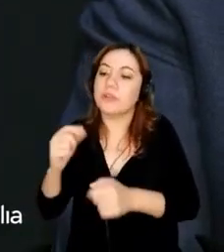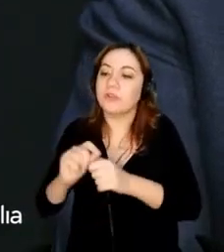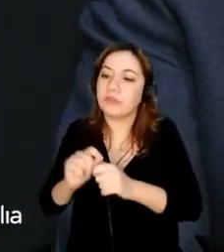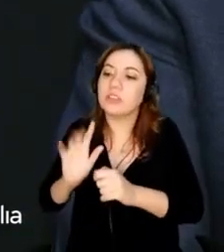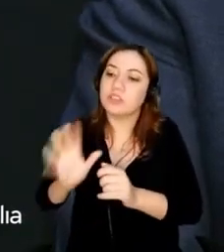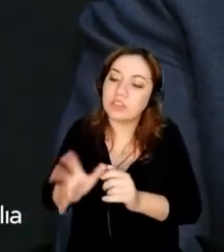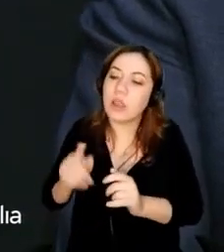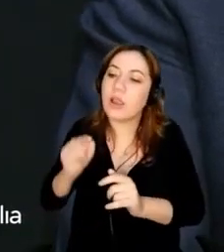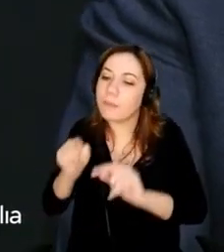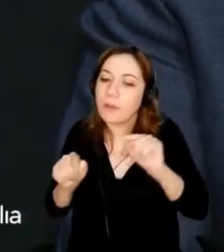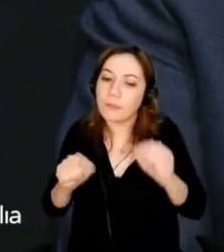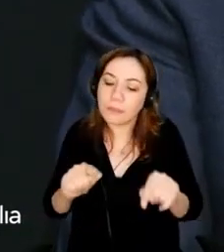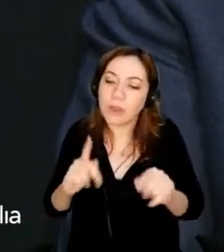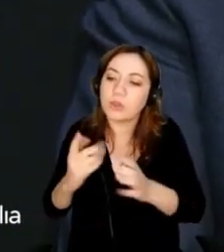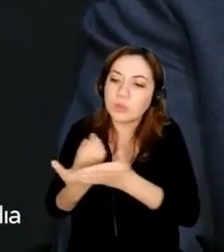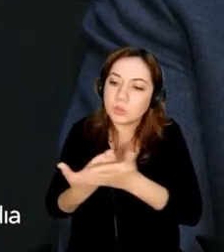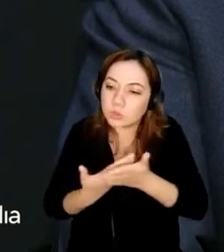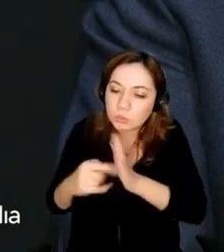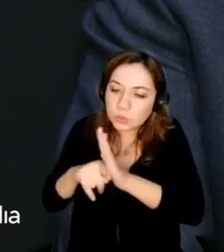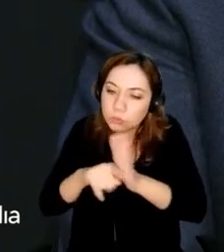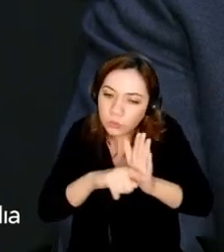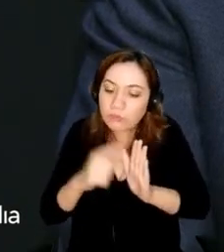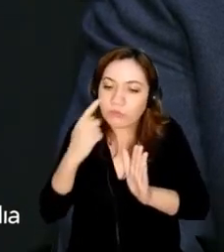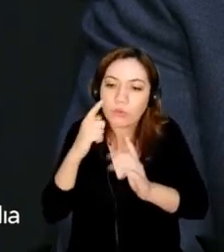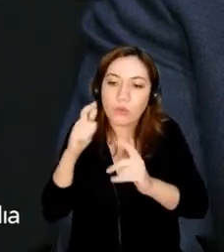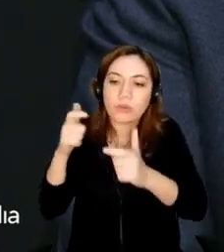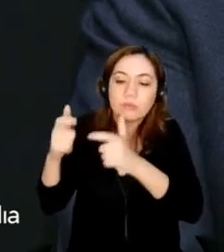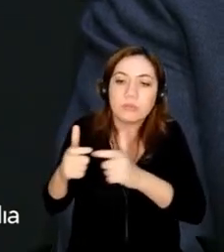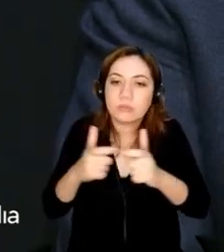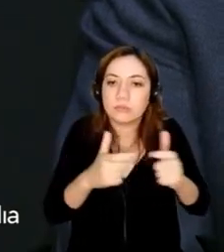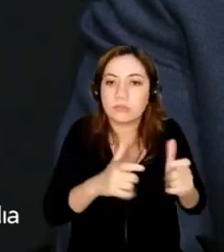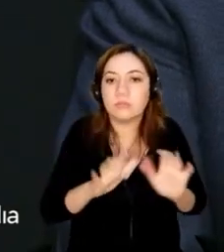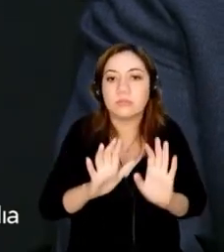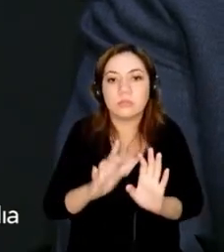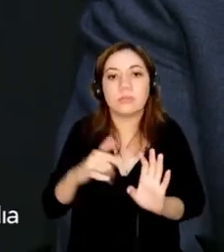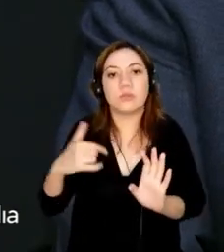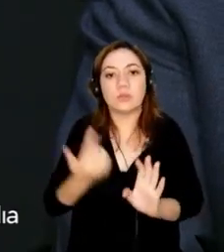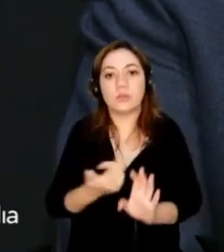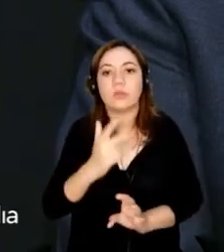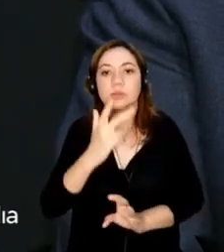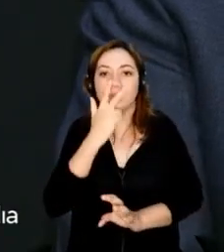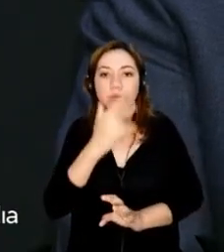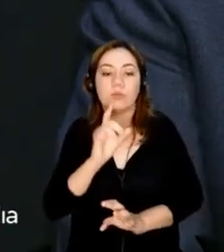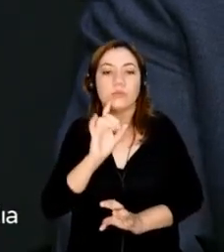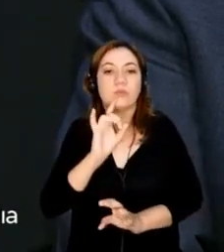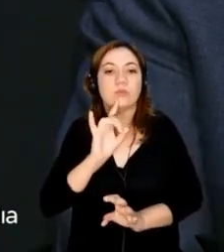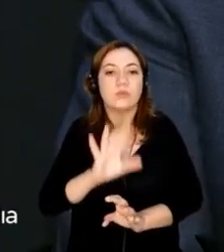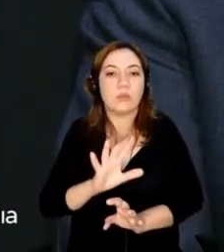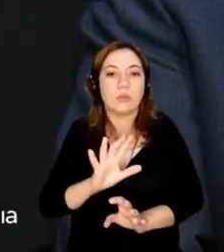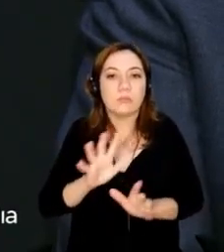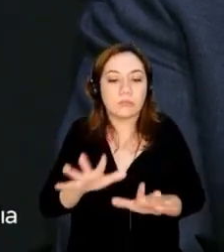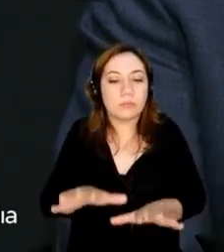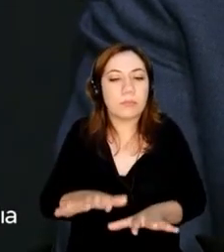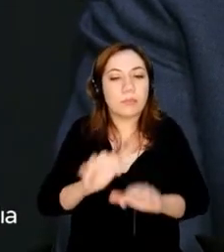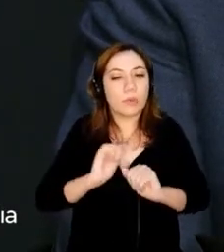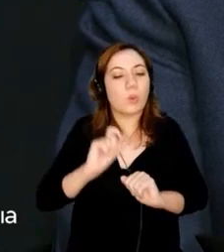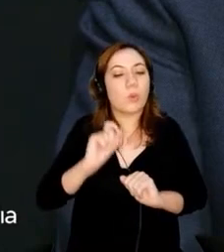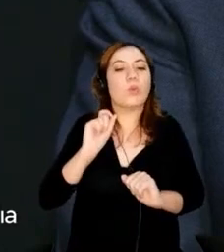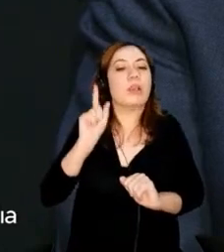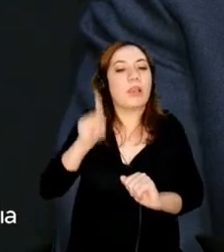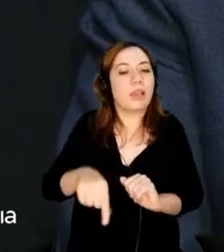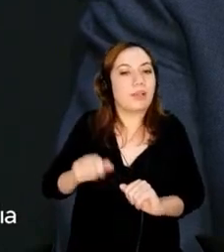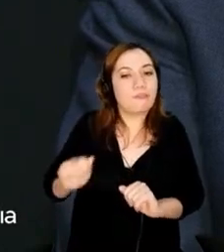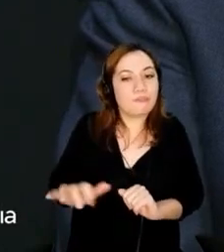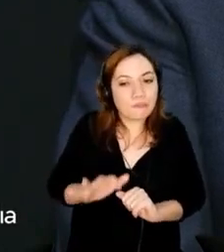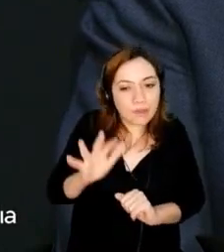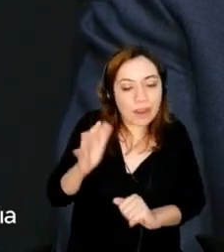pain points are. We're doing a lot more to truly capture what that value is, to really understand how long does it take